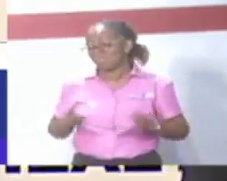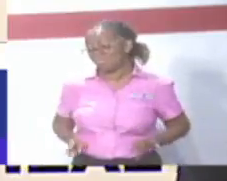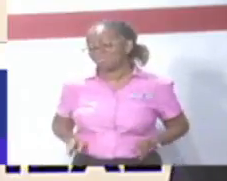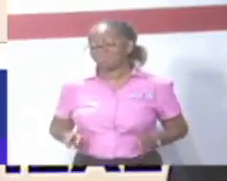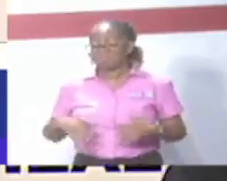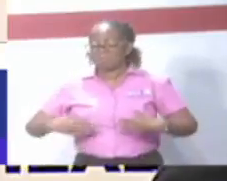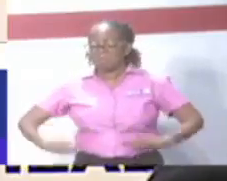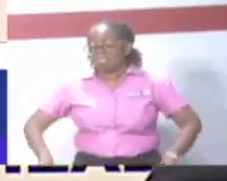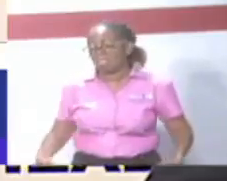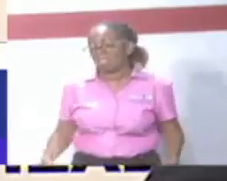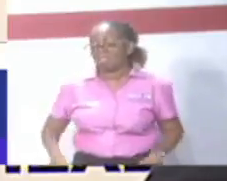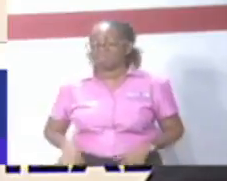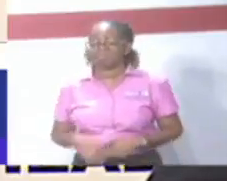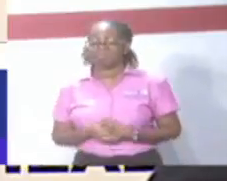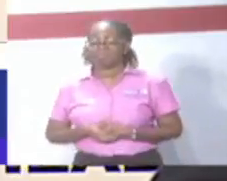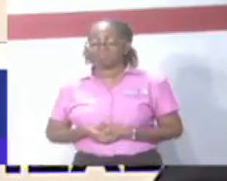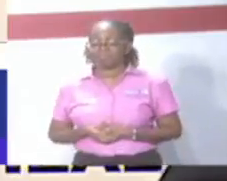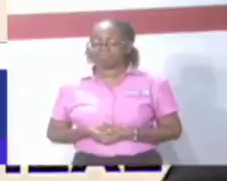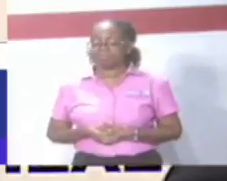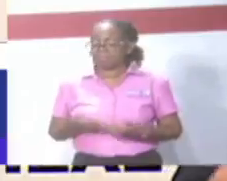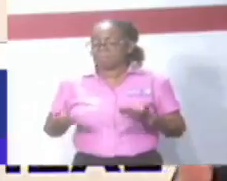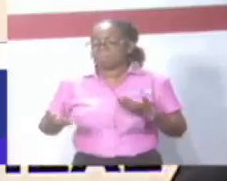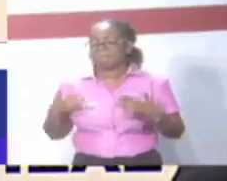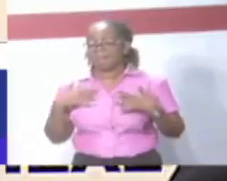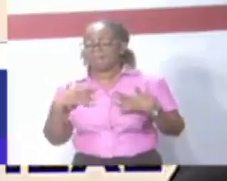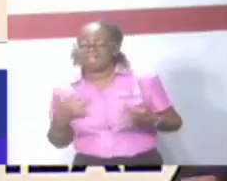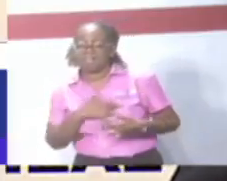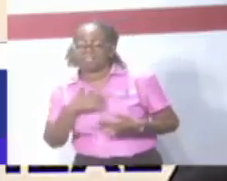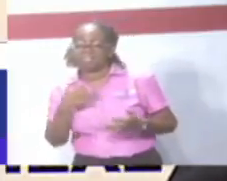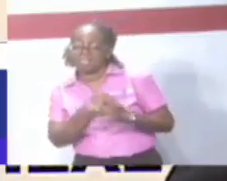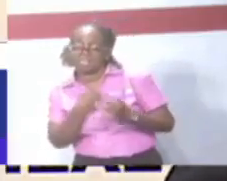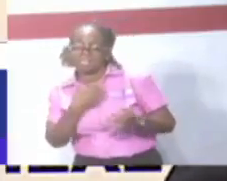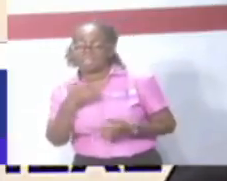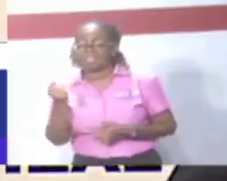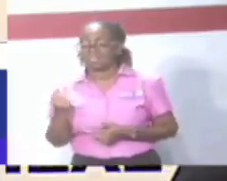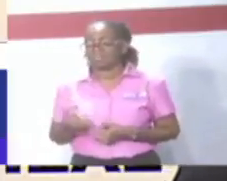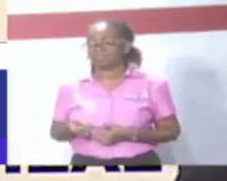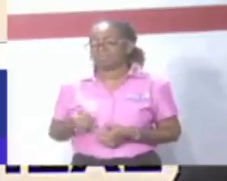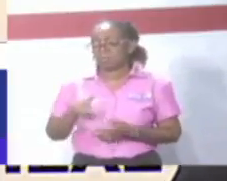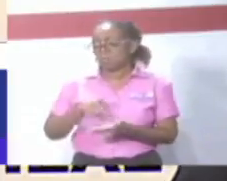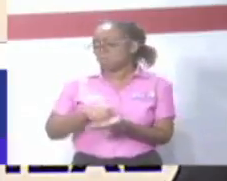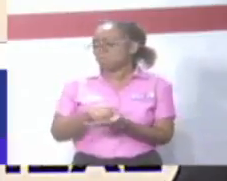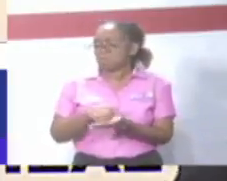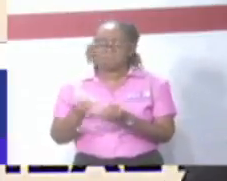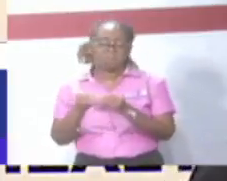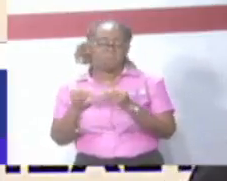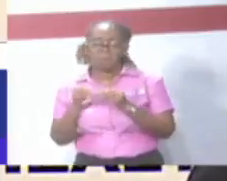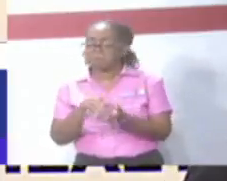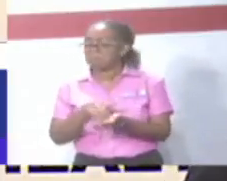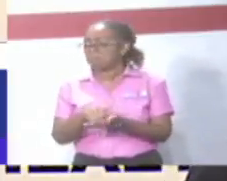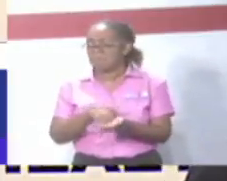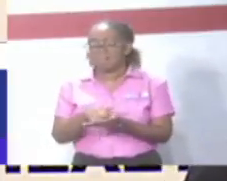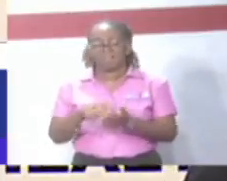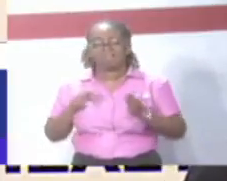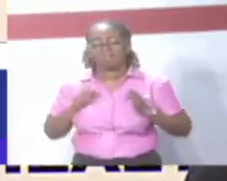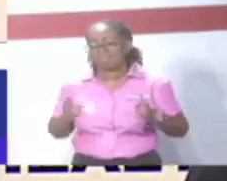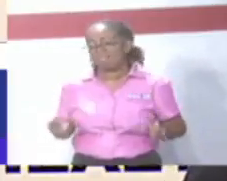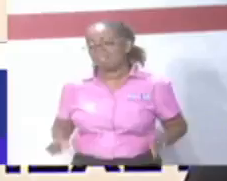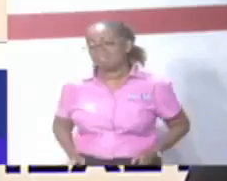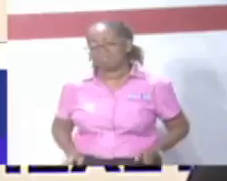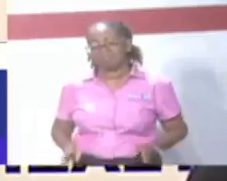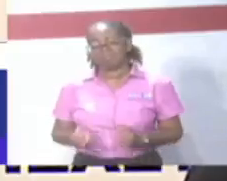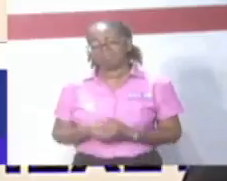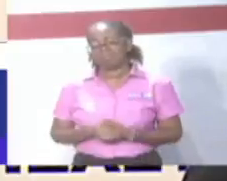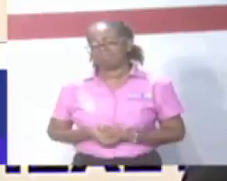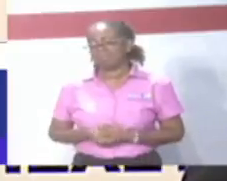properly. Oh, you have heart disease. Oh my goodness. The windows have no burglar proofing. You have lung disease. Oh my goodness. There is no